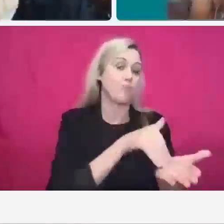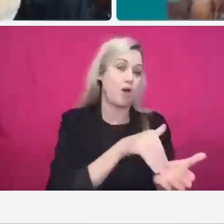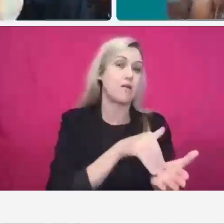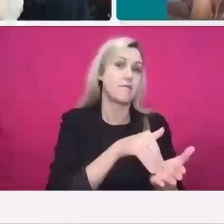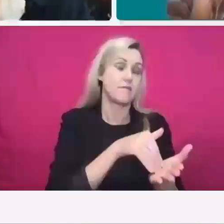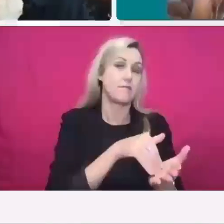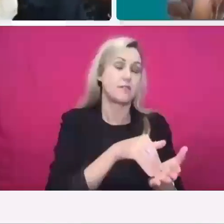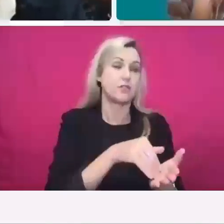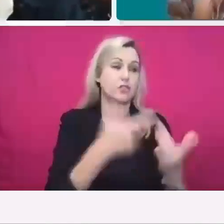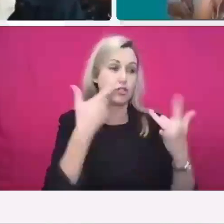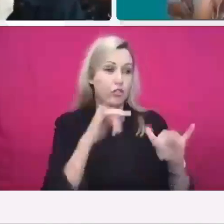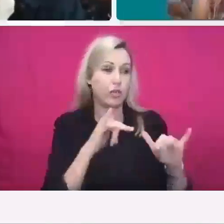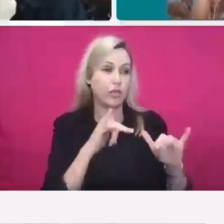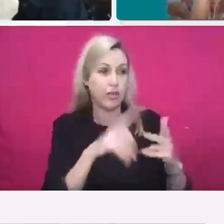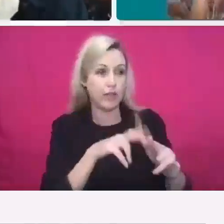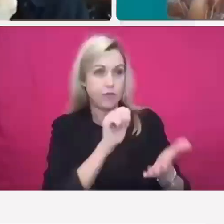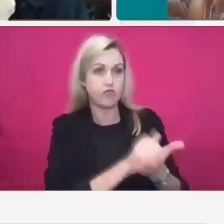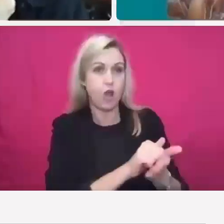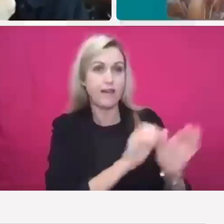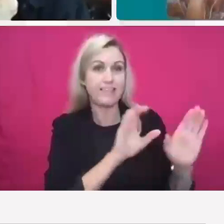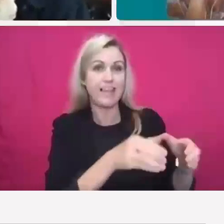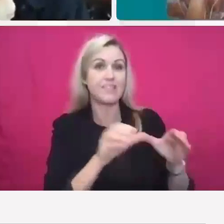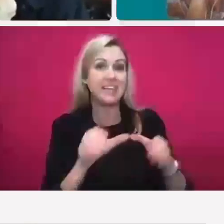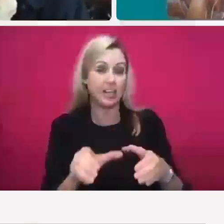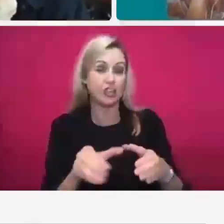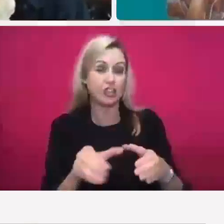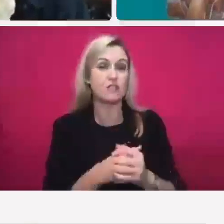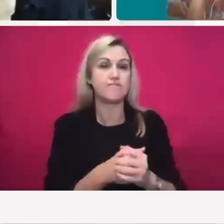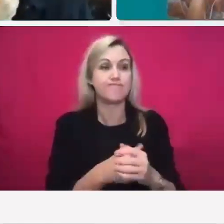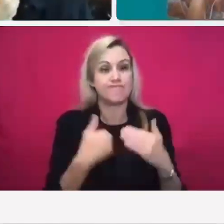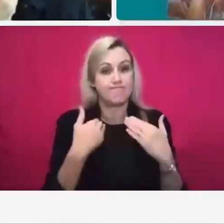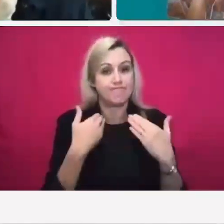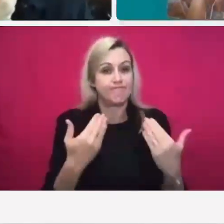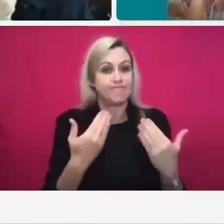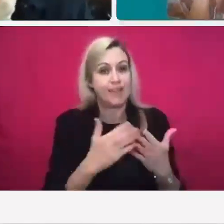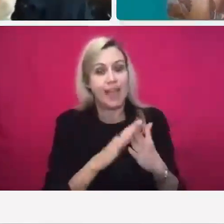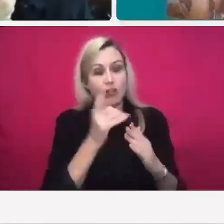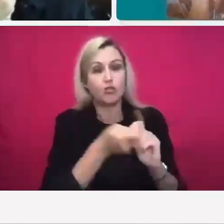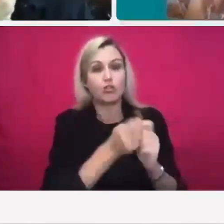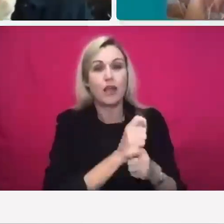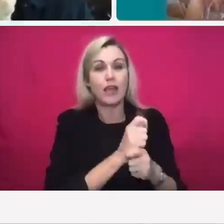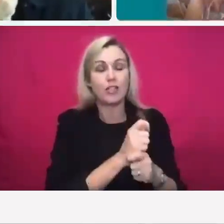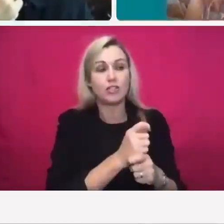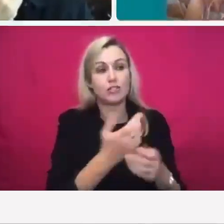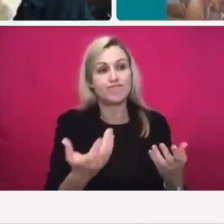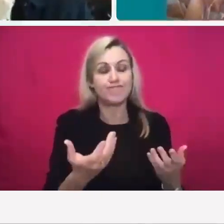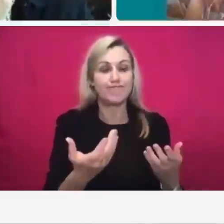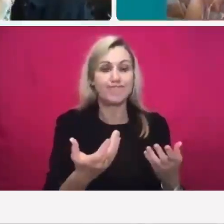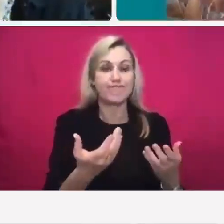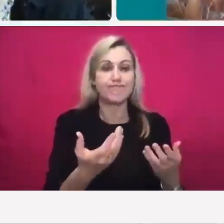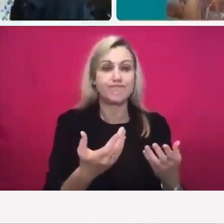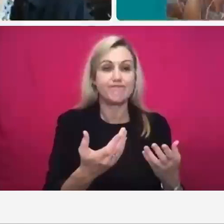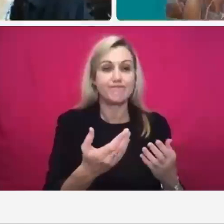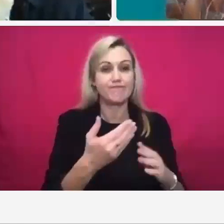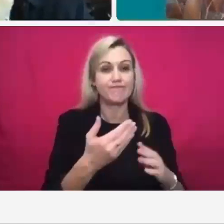undertake a reclassification. We would have no basis on which to change the classification for those, I guess, 3